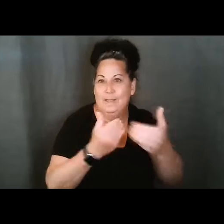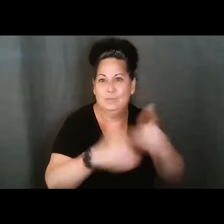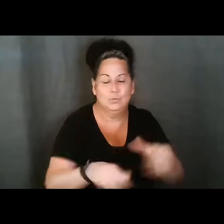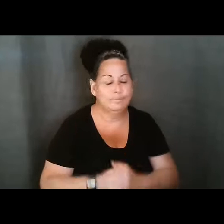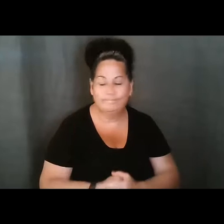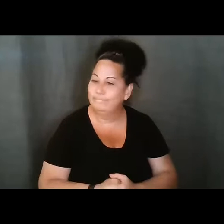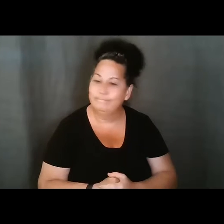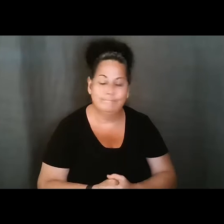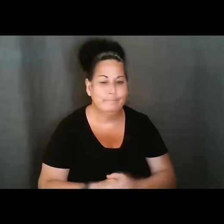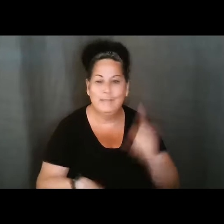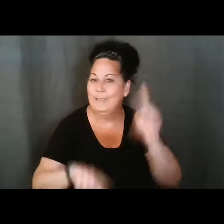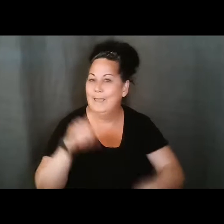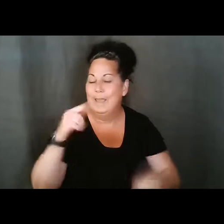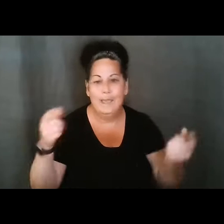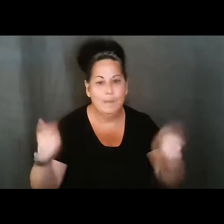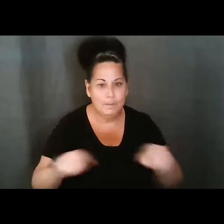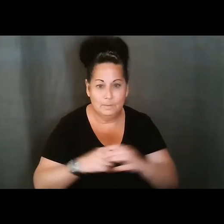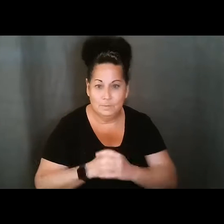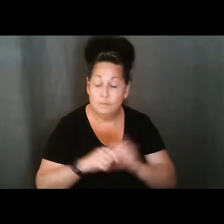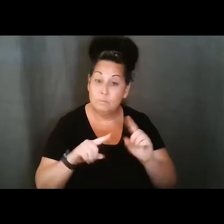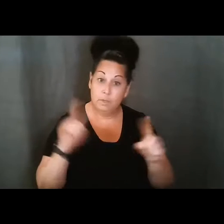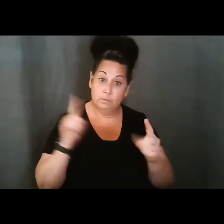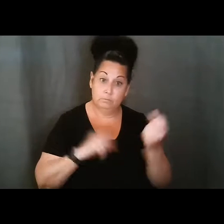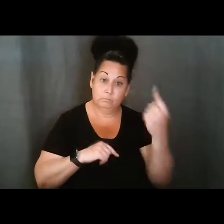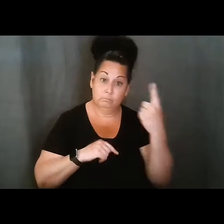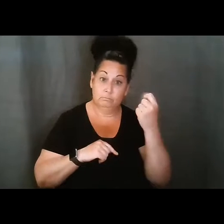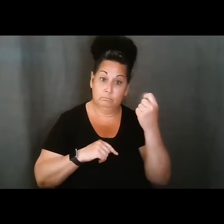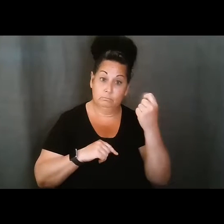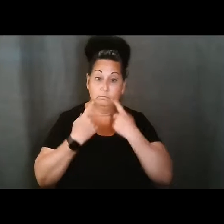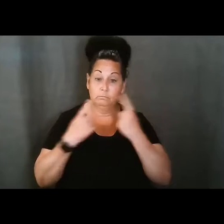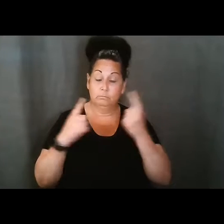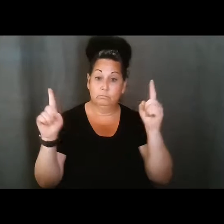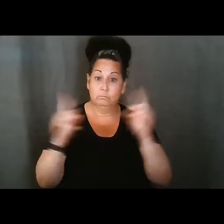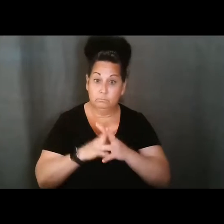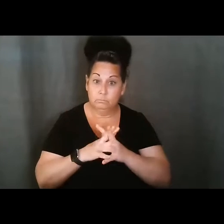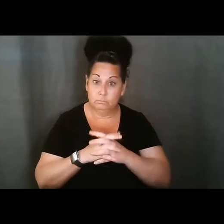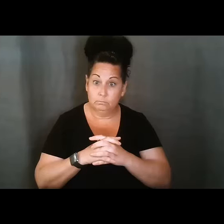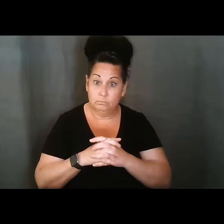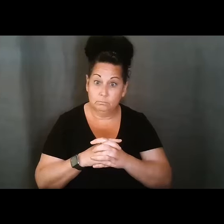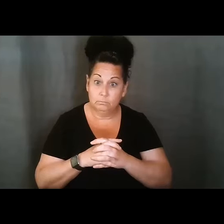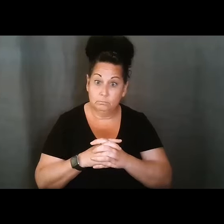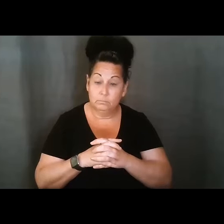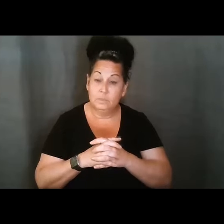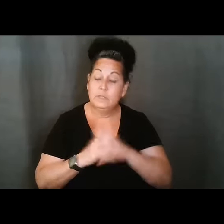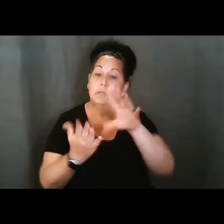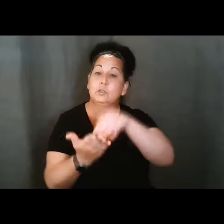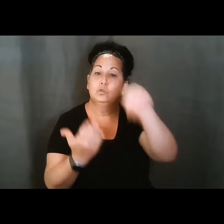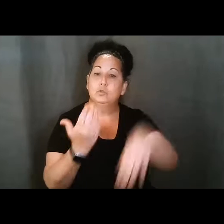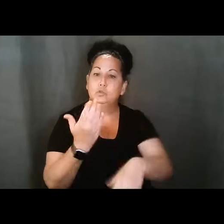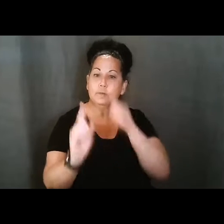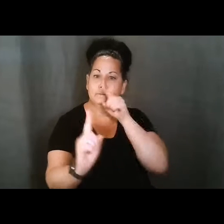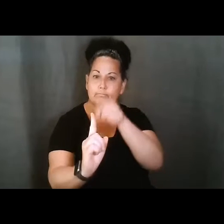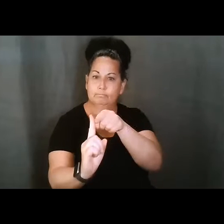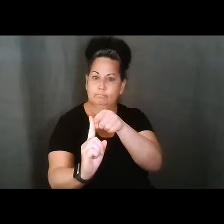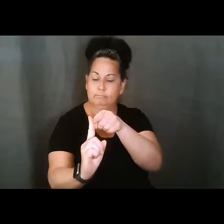place. But how does it work? It works because it's student-centered. Each individual student has to do the work to make